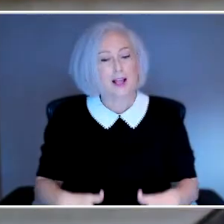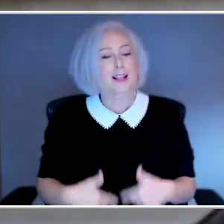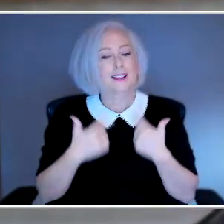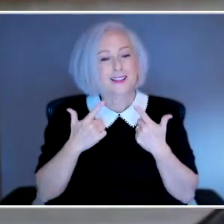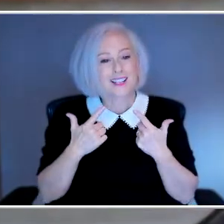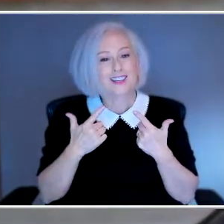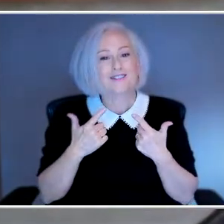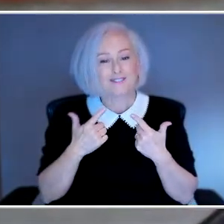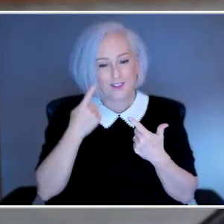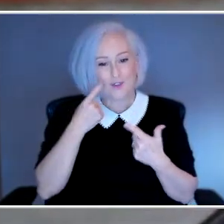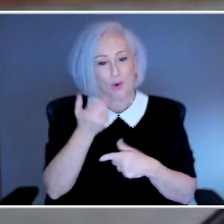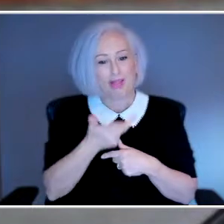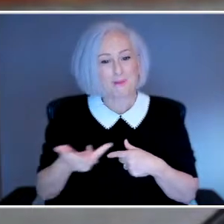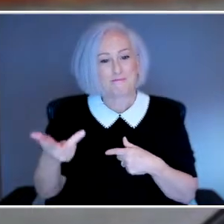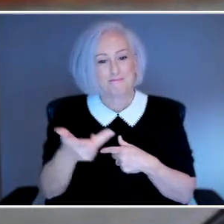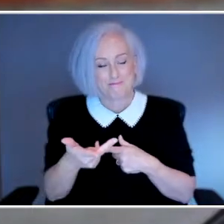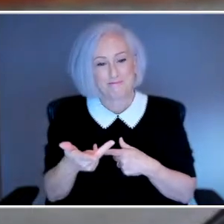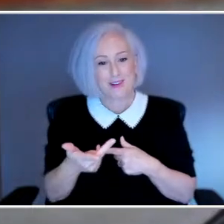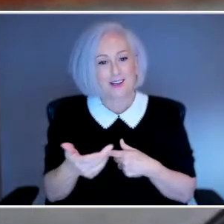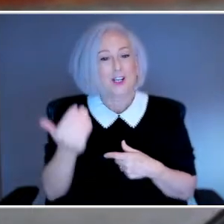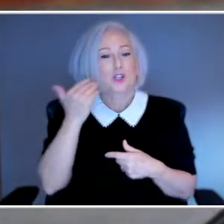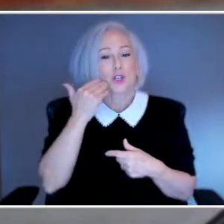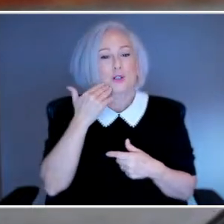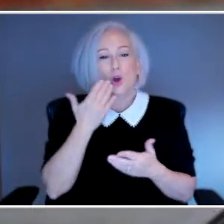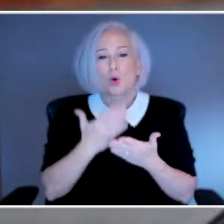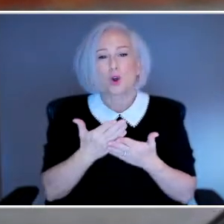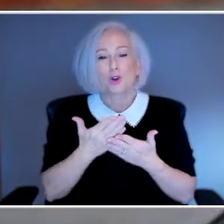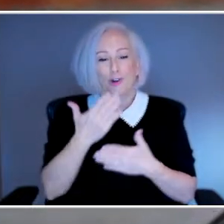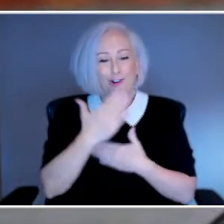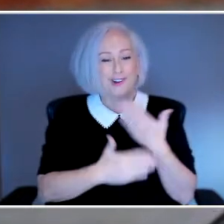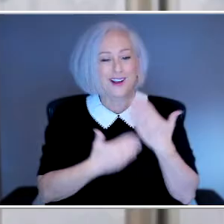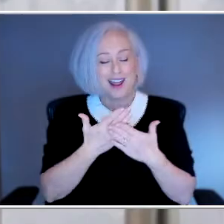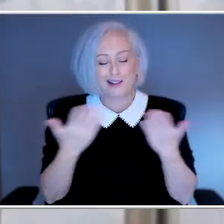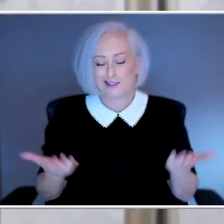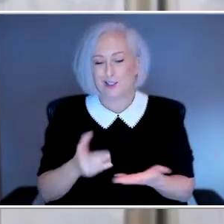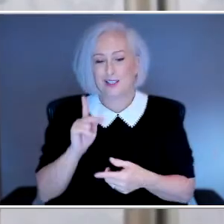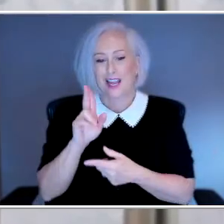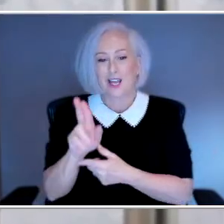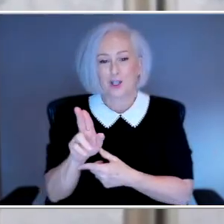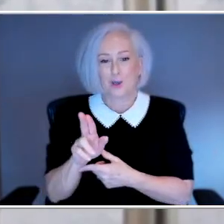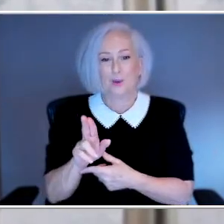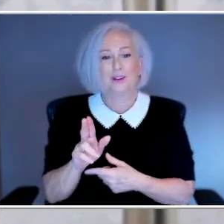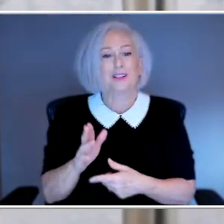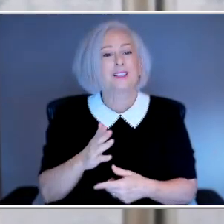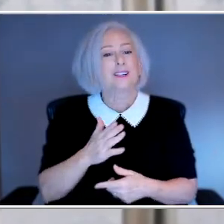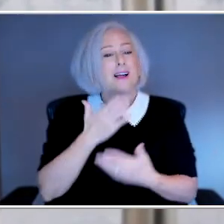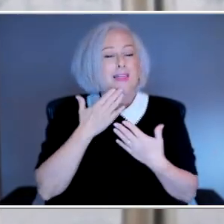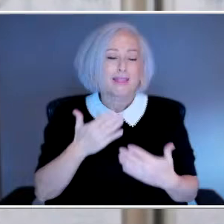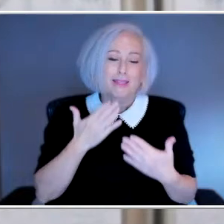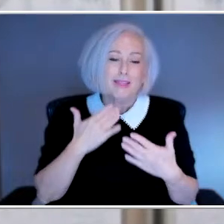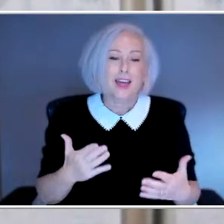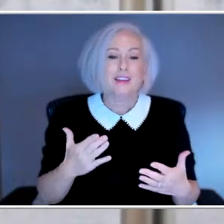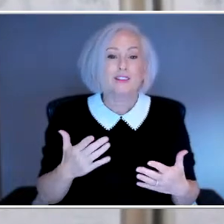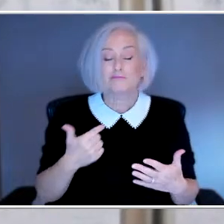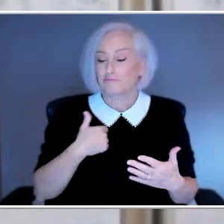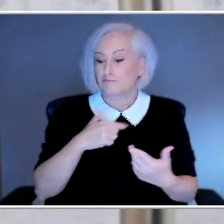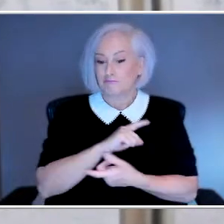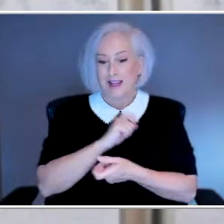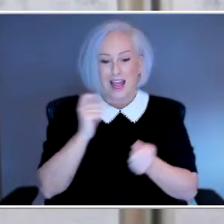knew she was in good hands. Very grateful, very thankful. I actually changed my